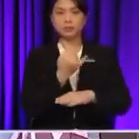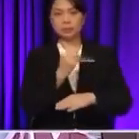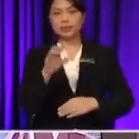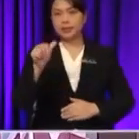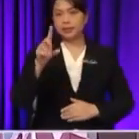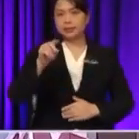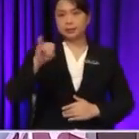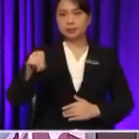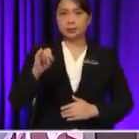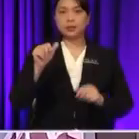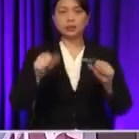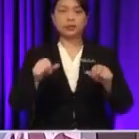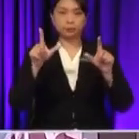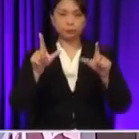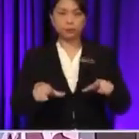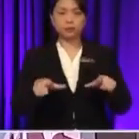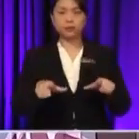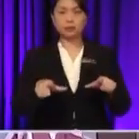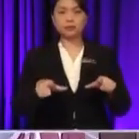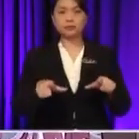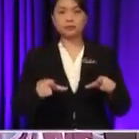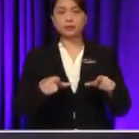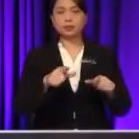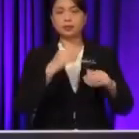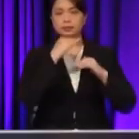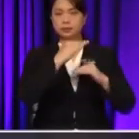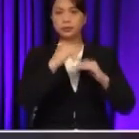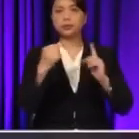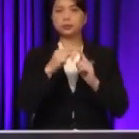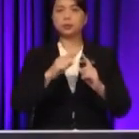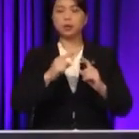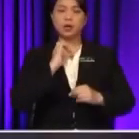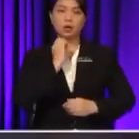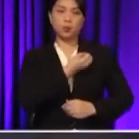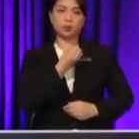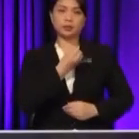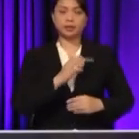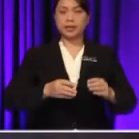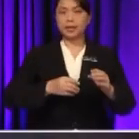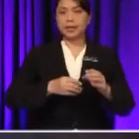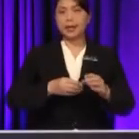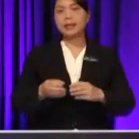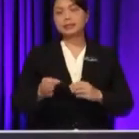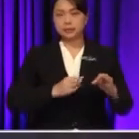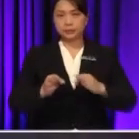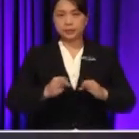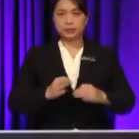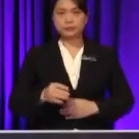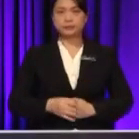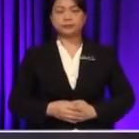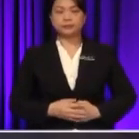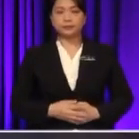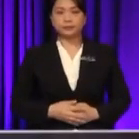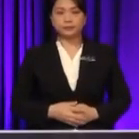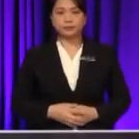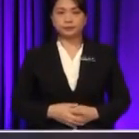can put a degree into our explanation. Interesting. Now, are we going to explore more about adjectives now? Yes, true. Okay, let's